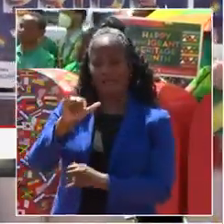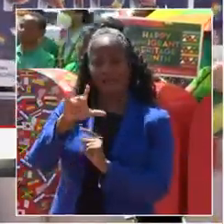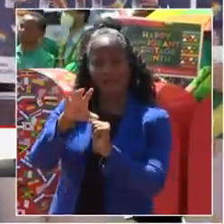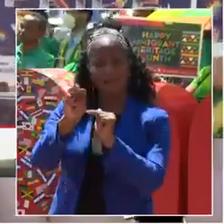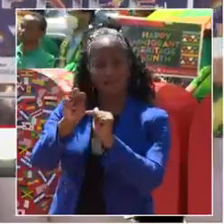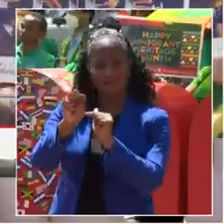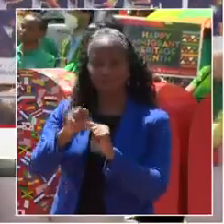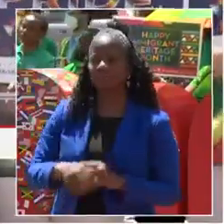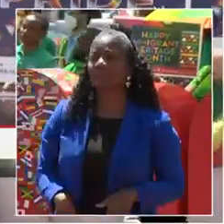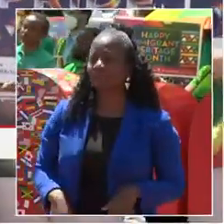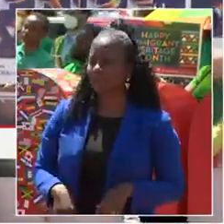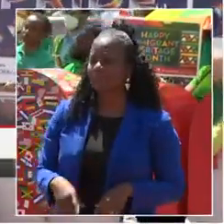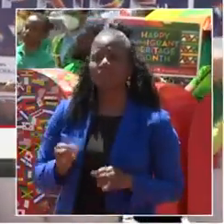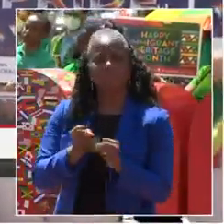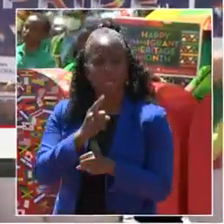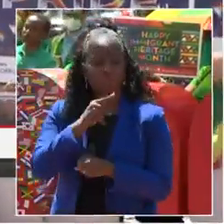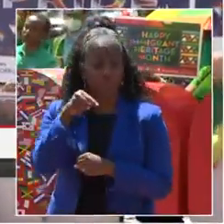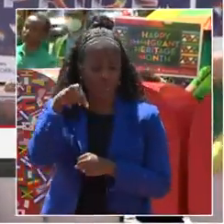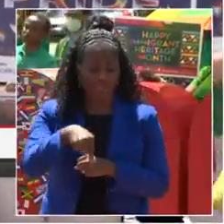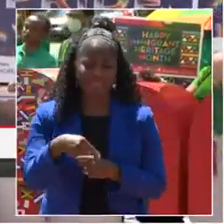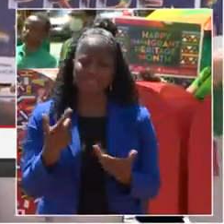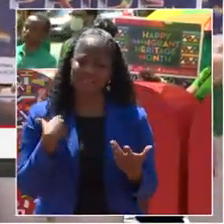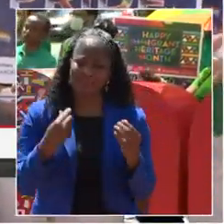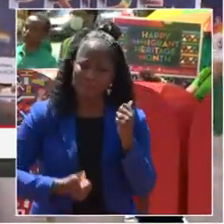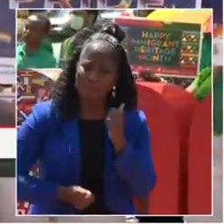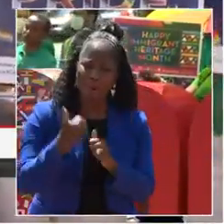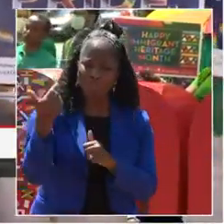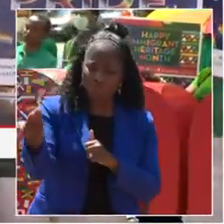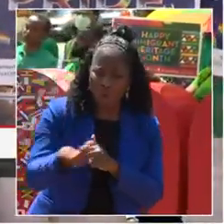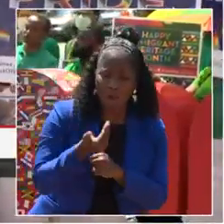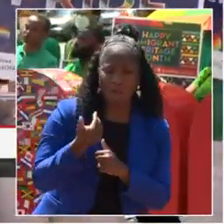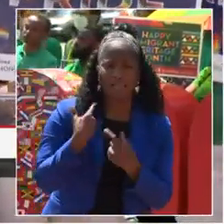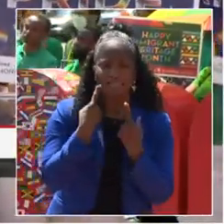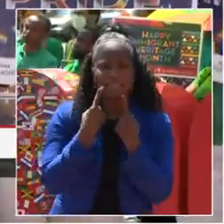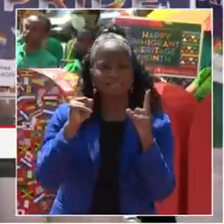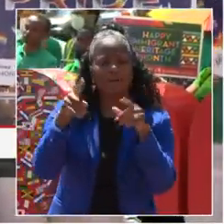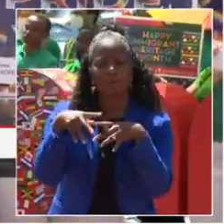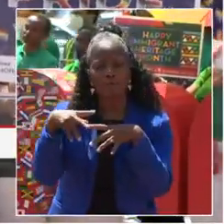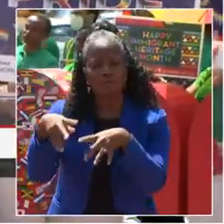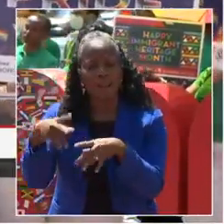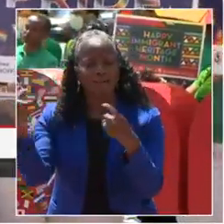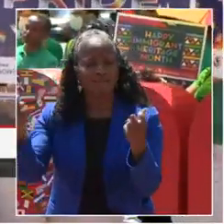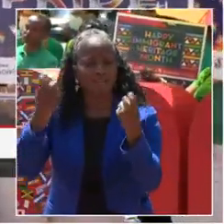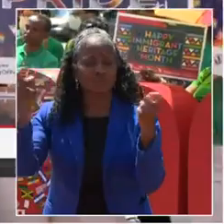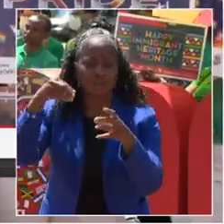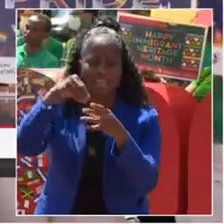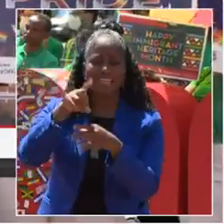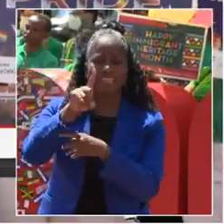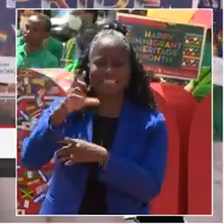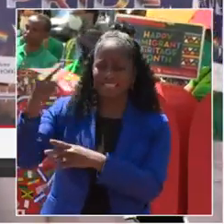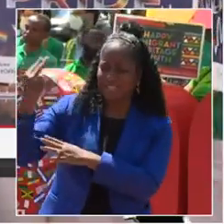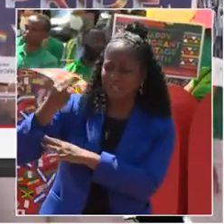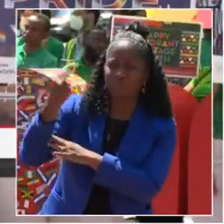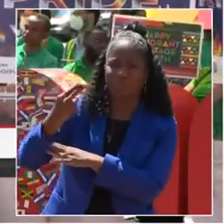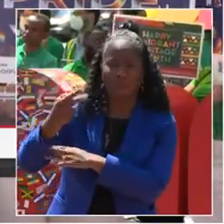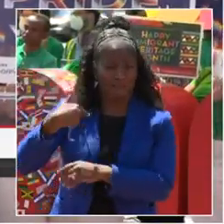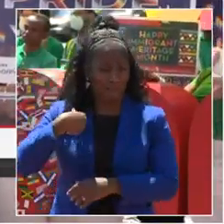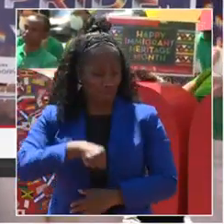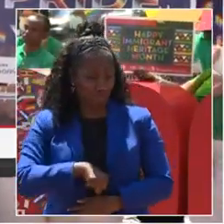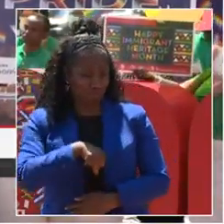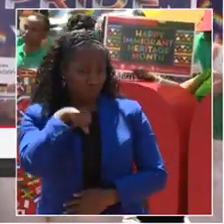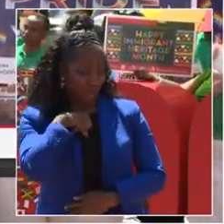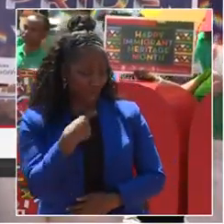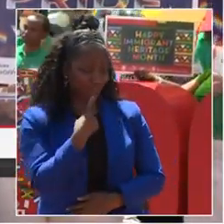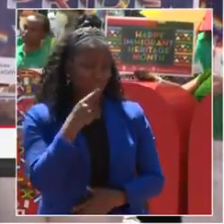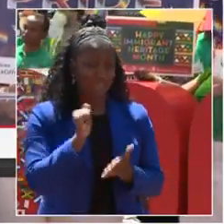and to make sure that this is the most welcoming and most successful parade and festival in DC's history. And I am proud to say